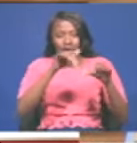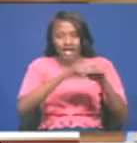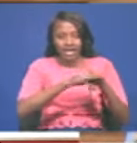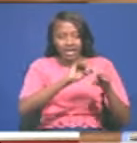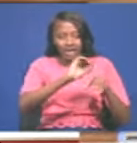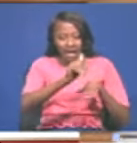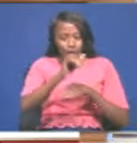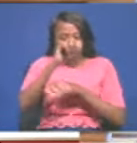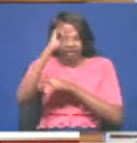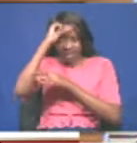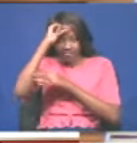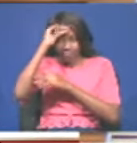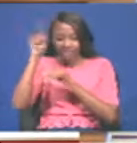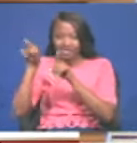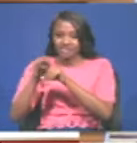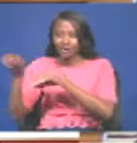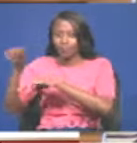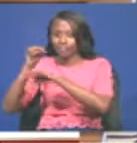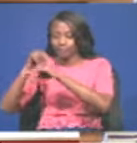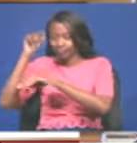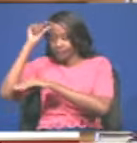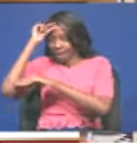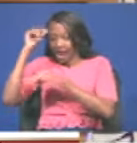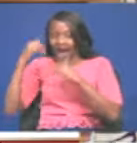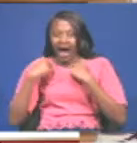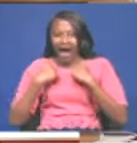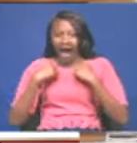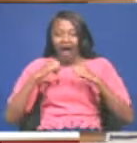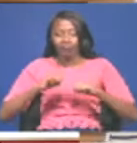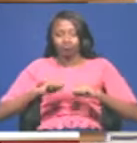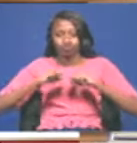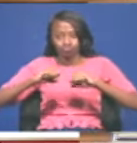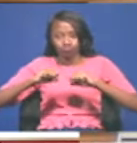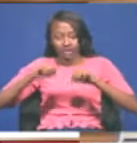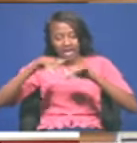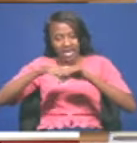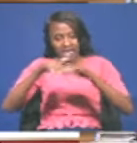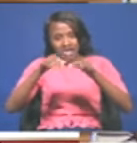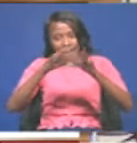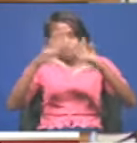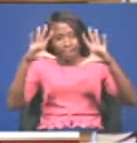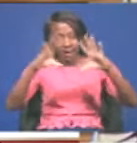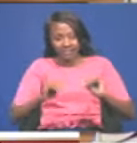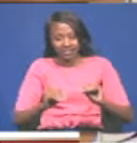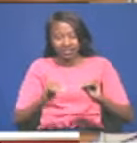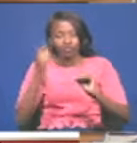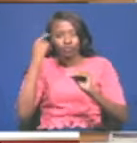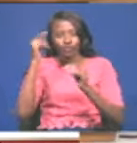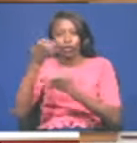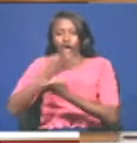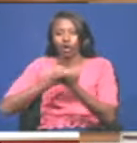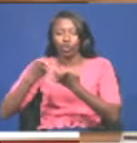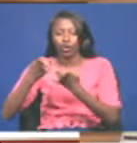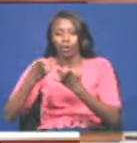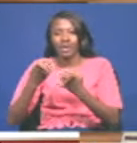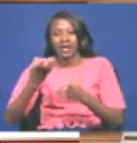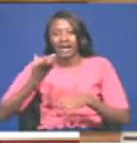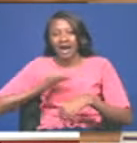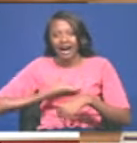including chairing the Intergovernmental Budget and Economic Council, commonly known as